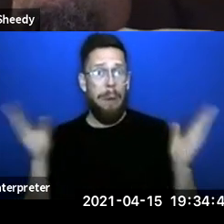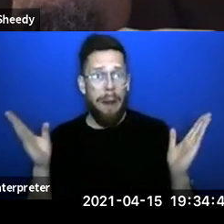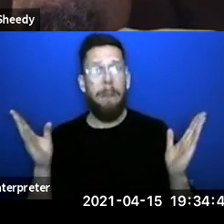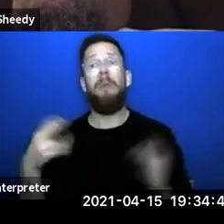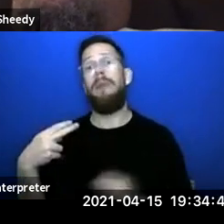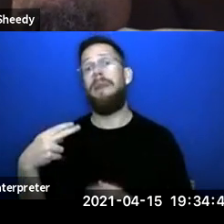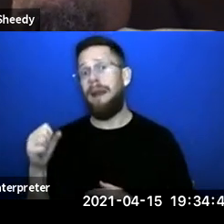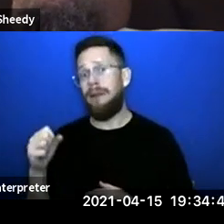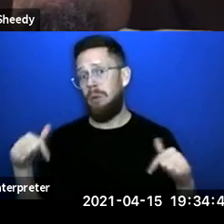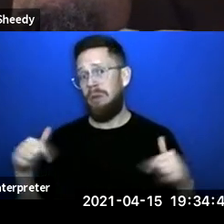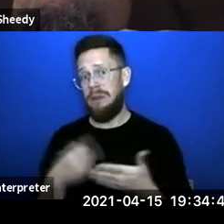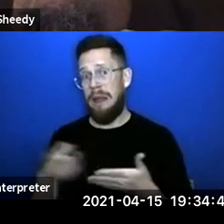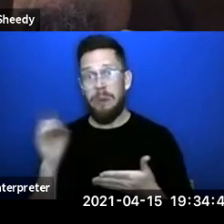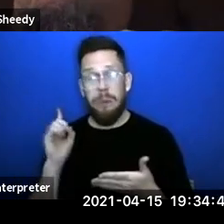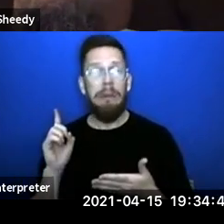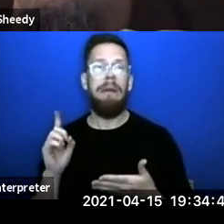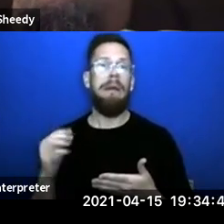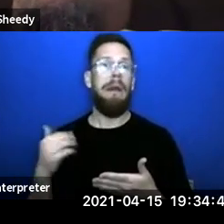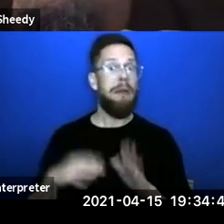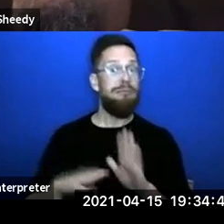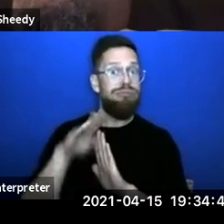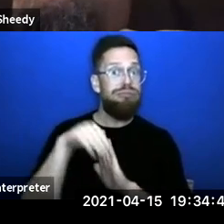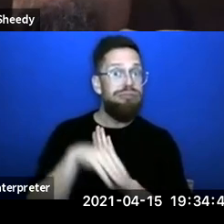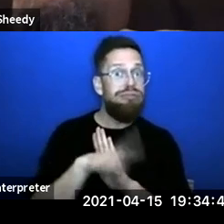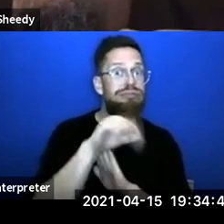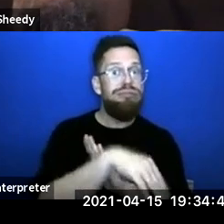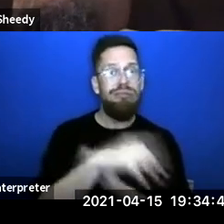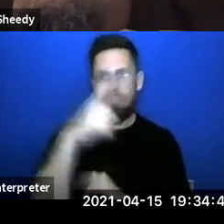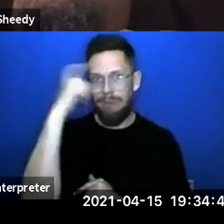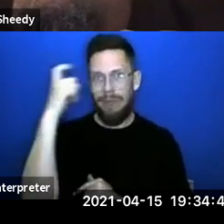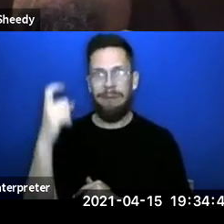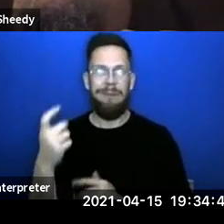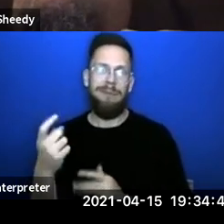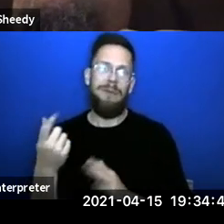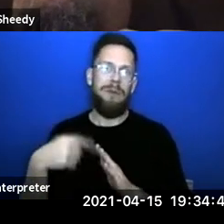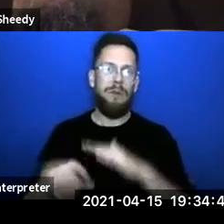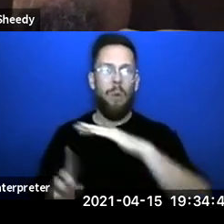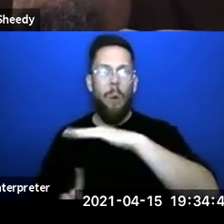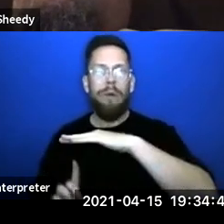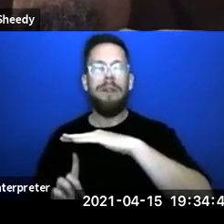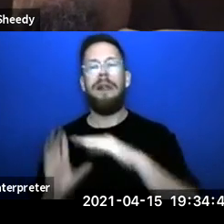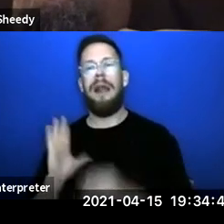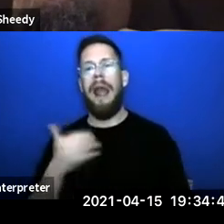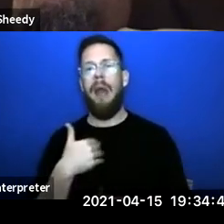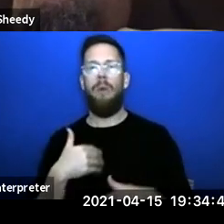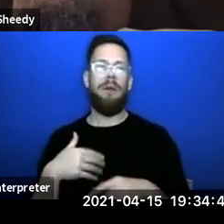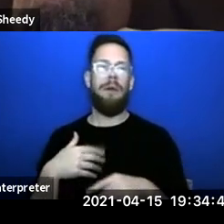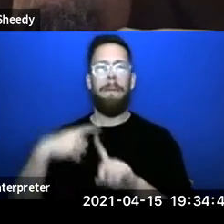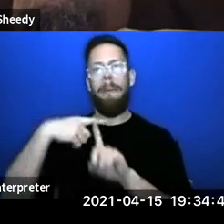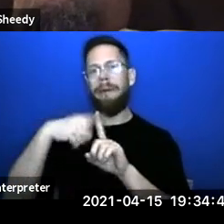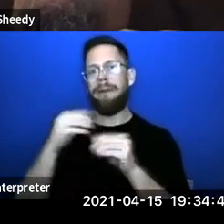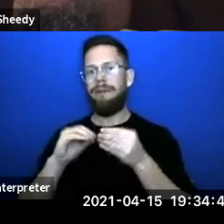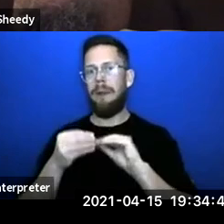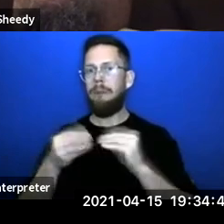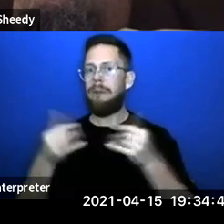school. We've had some up and downs because of quarantining. Our numbers are still low for positives. People are